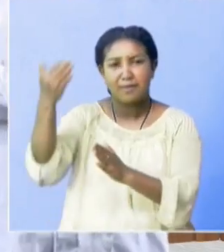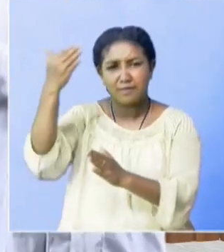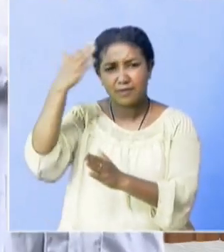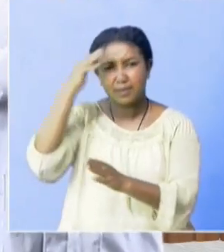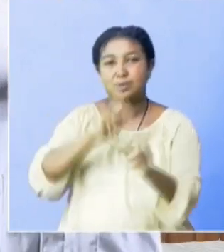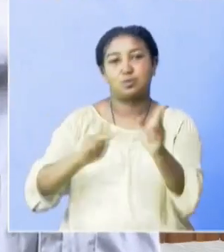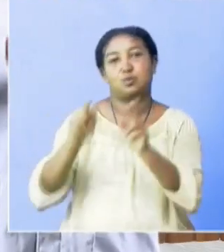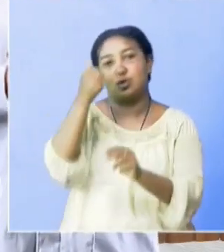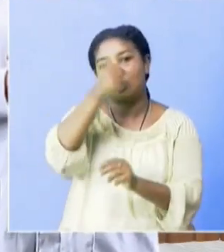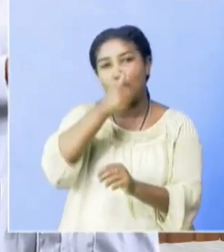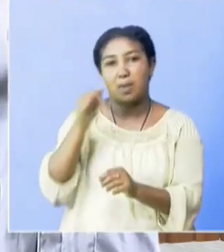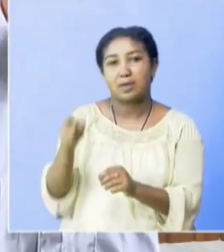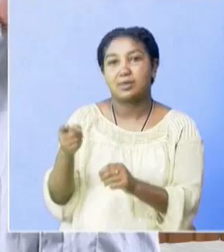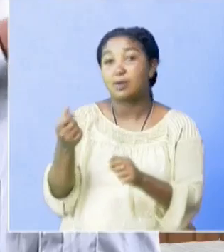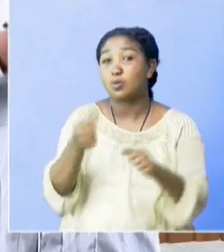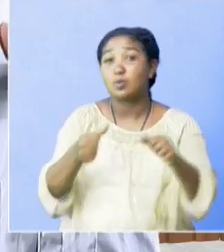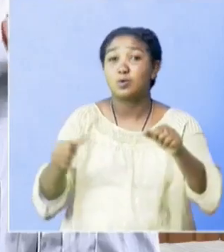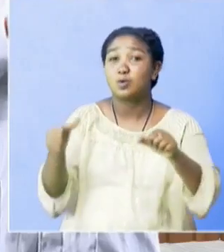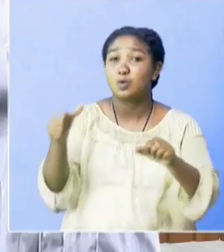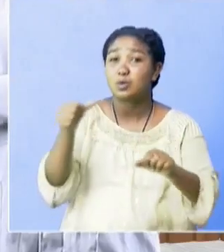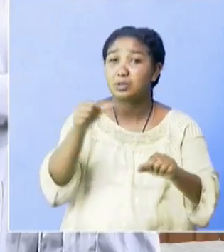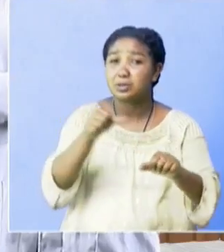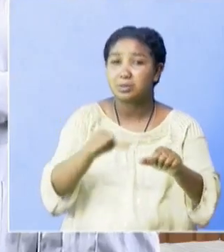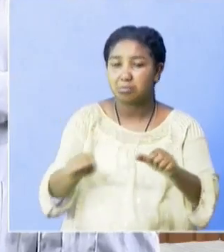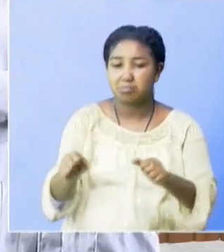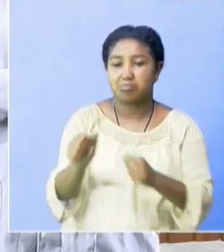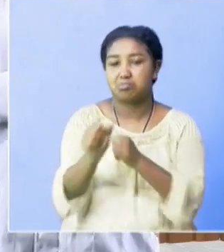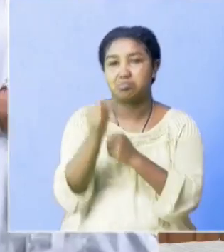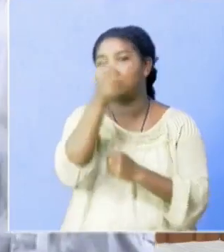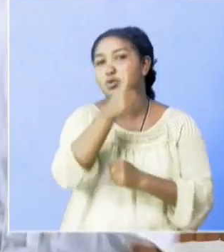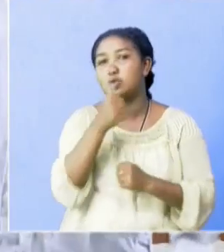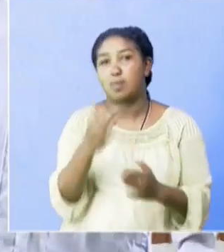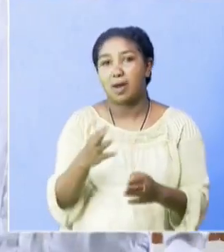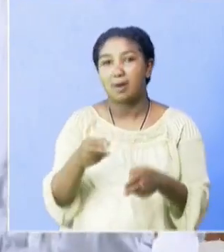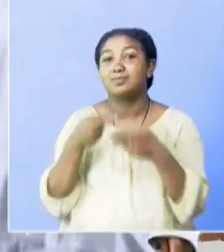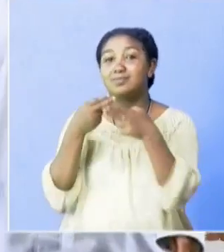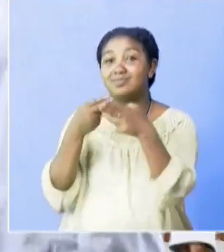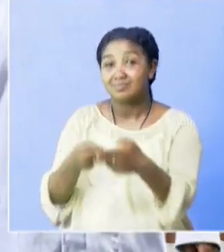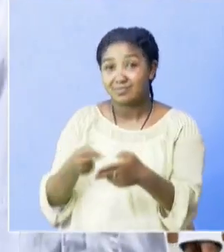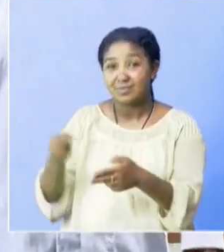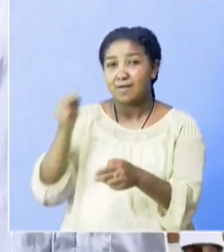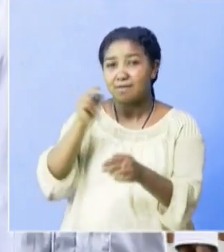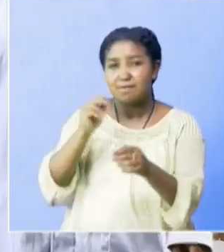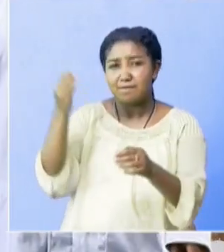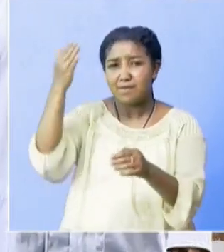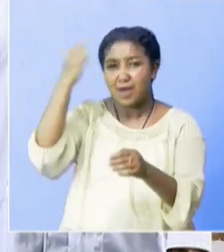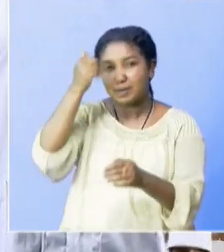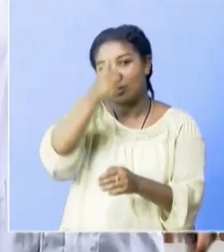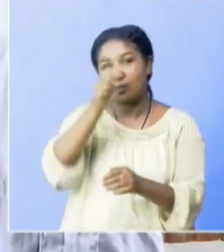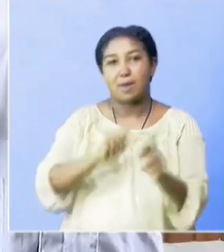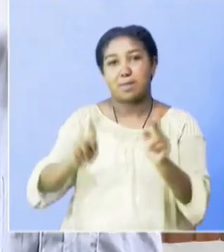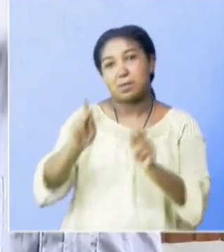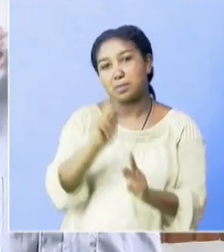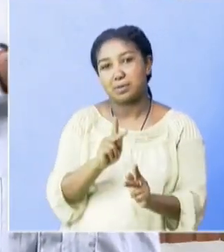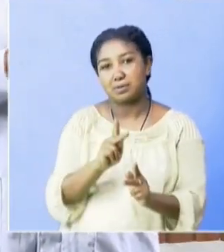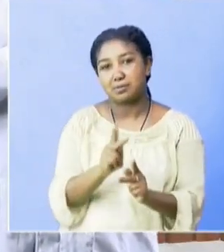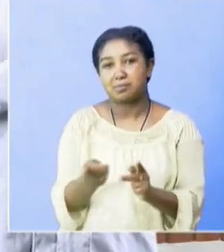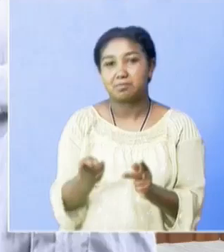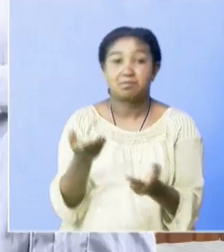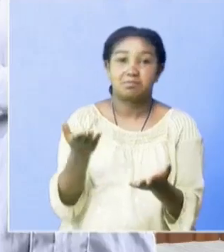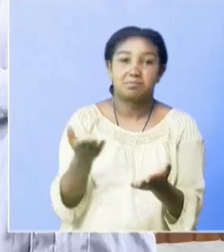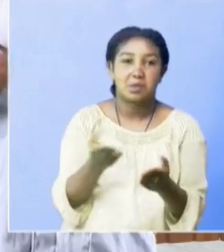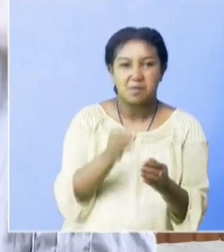Ethiopia. They are contributing big things for their country. That's called famous Ethiopian people. Let us add